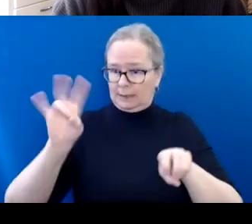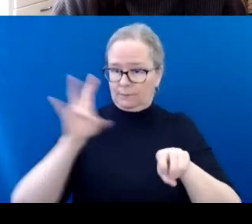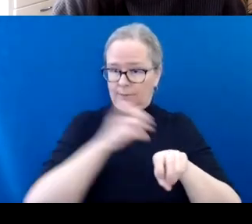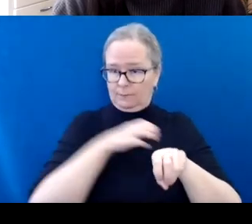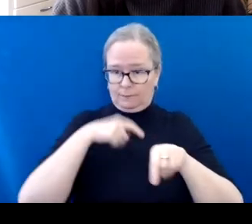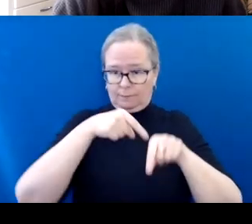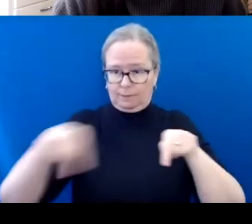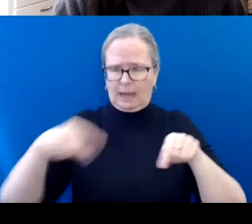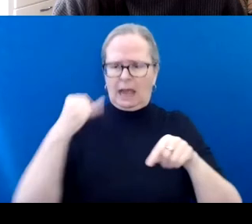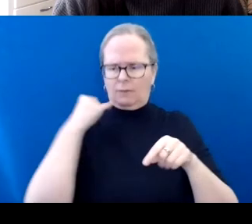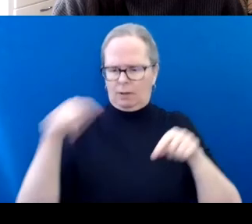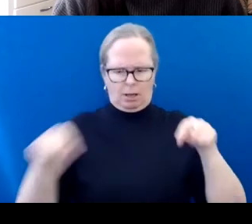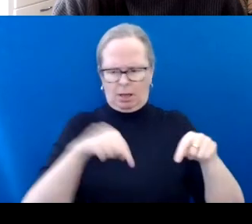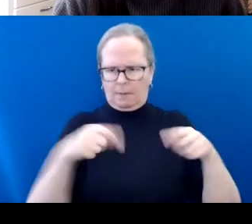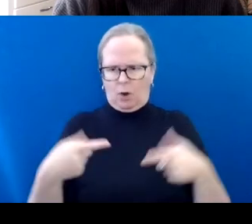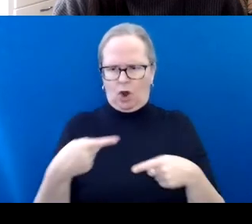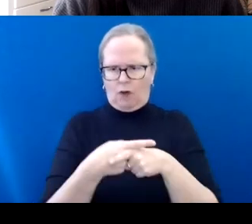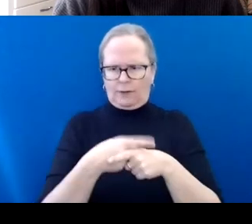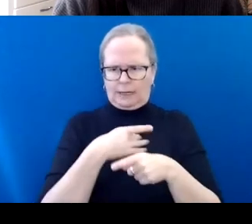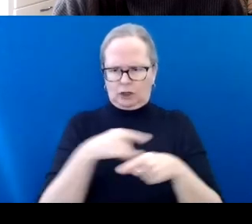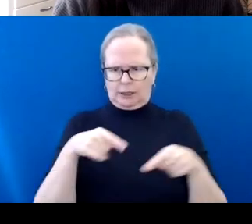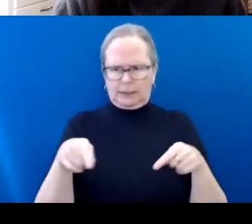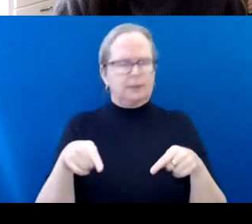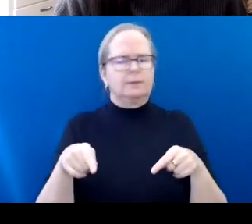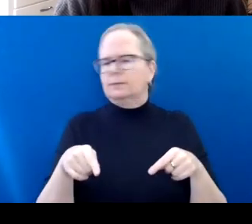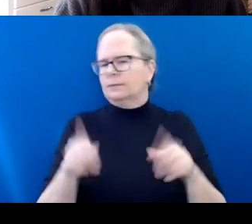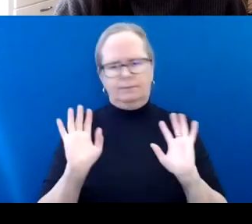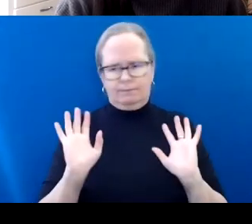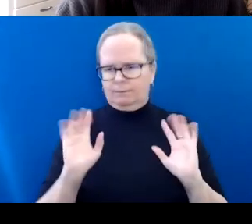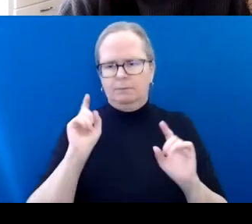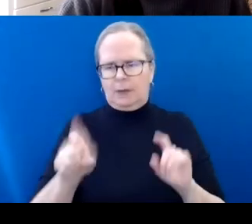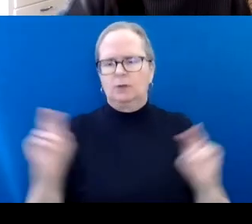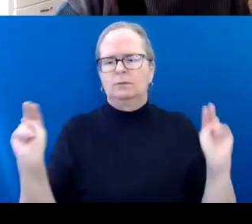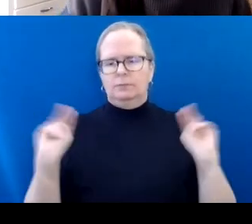This means they will not evaluate applications where there is a conflict.